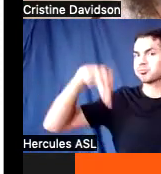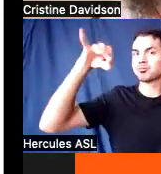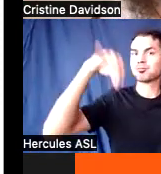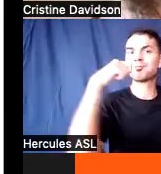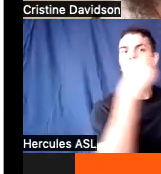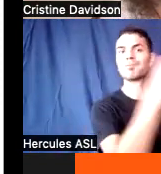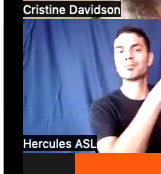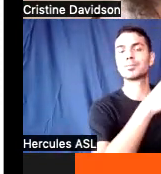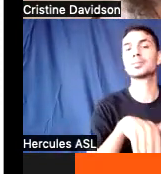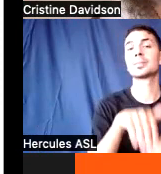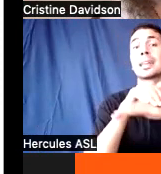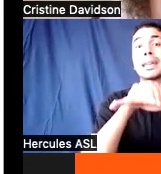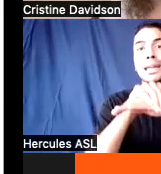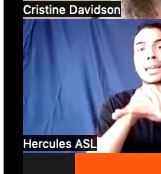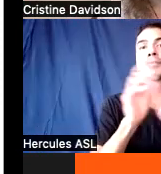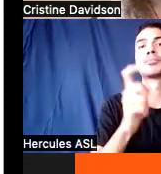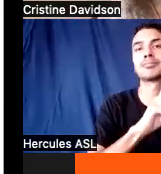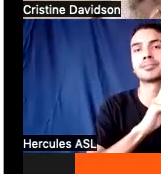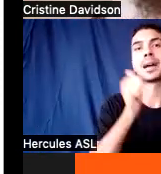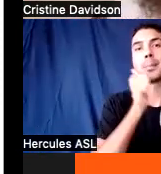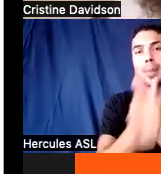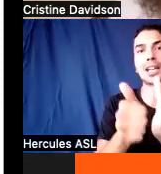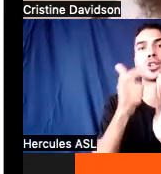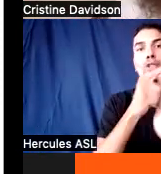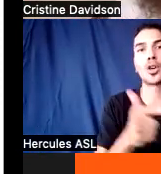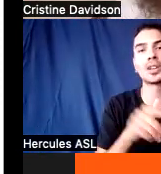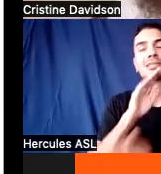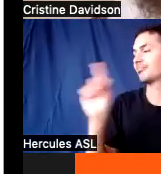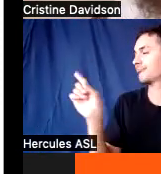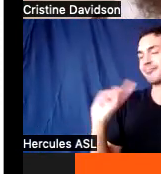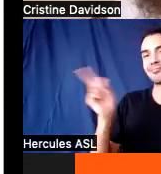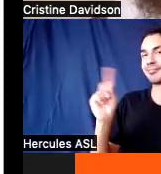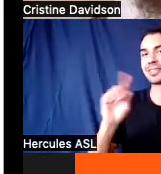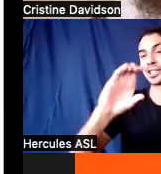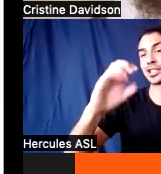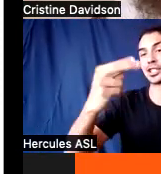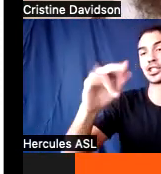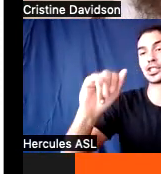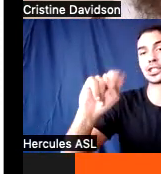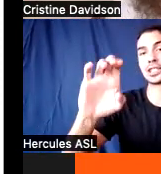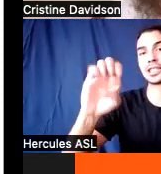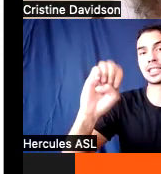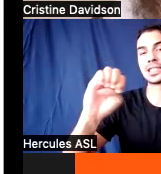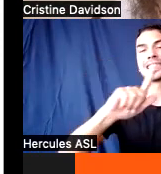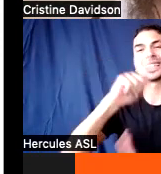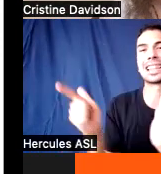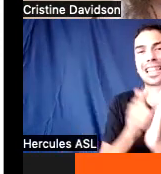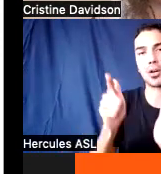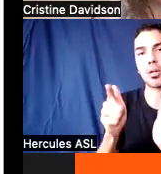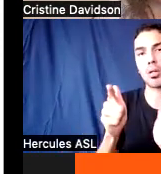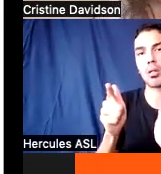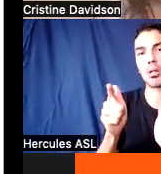England had to pass a law to say that it was illegal to import chintz into London or wherever it